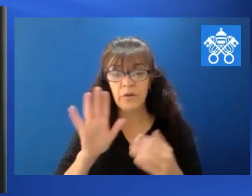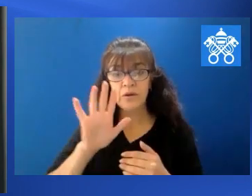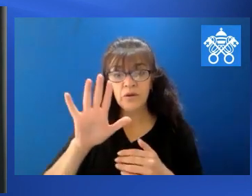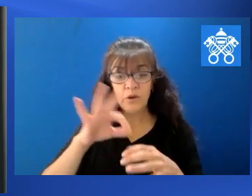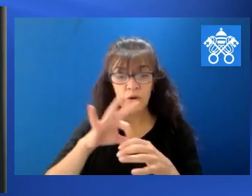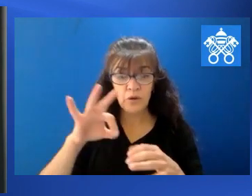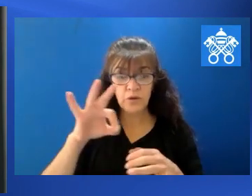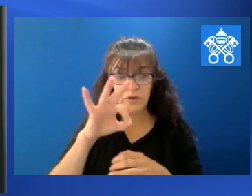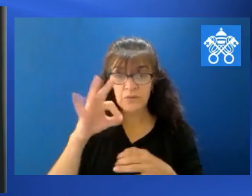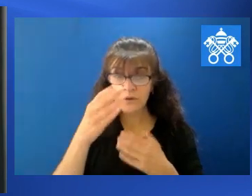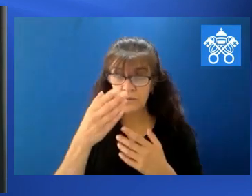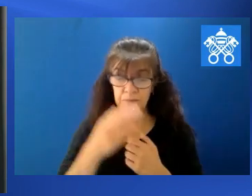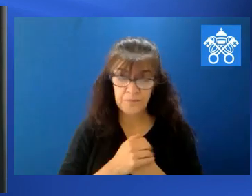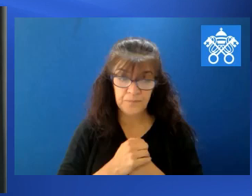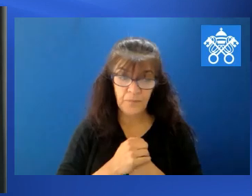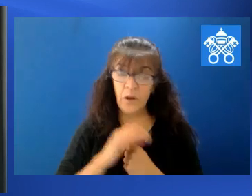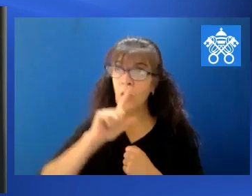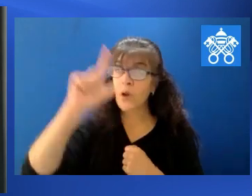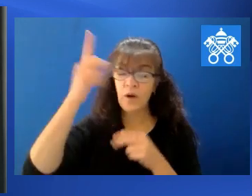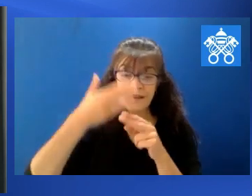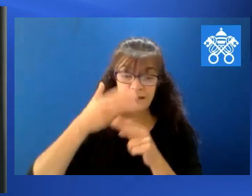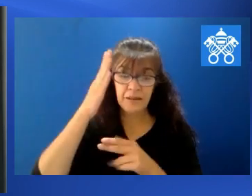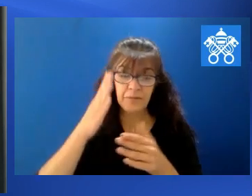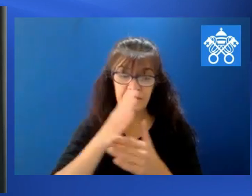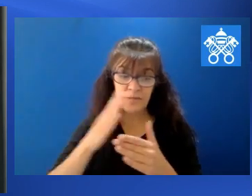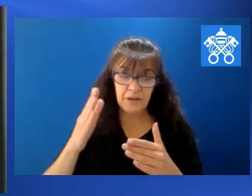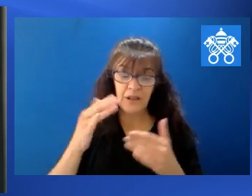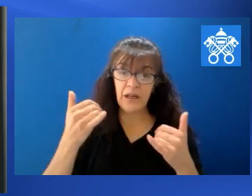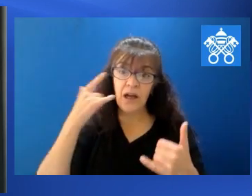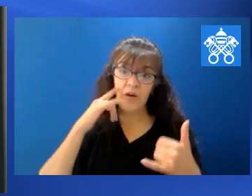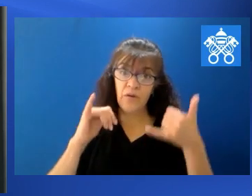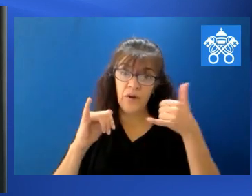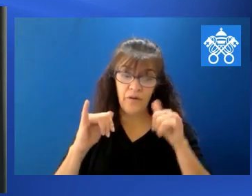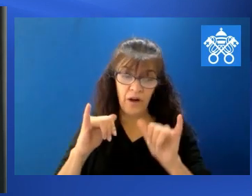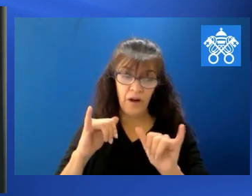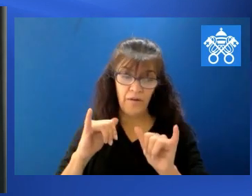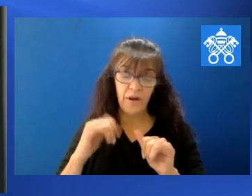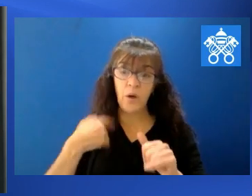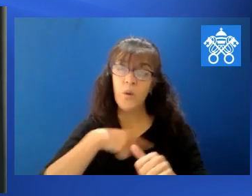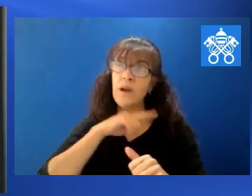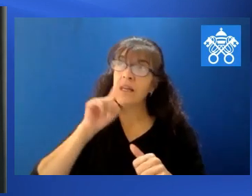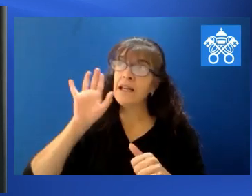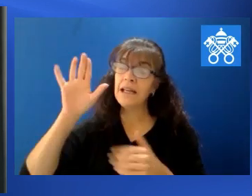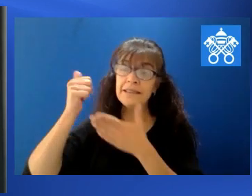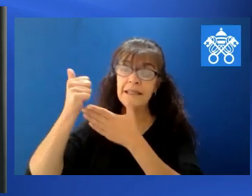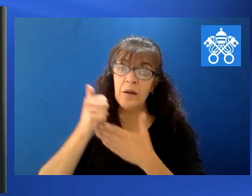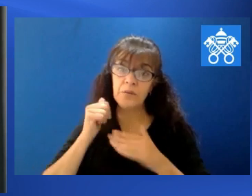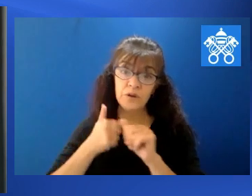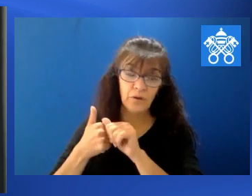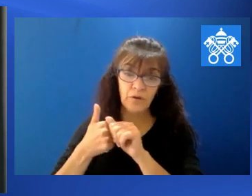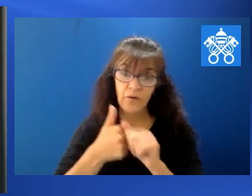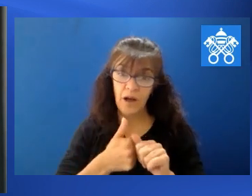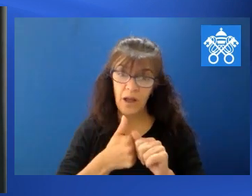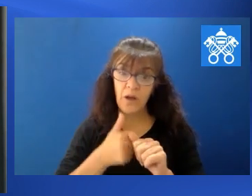Sit nomen Domini benedictum. Ex aut nunc et usque in saeculum. Aiutorium nostrum in nomine Domini. Qui feci caelum